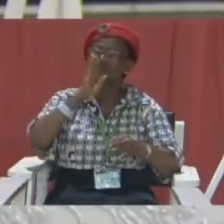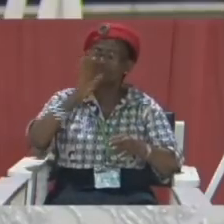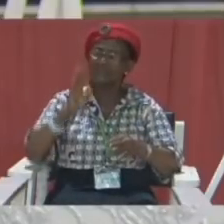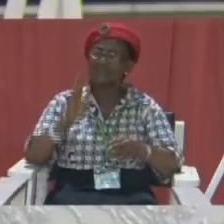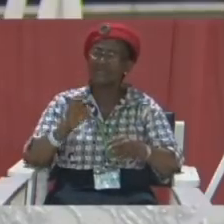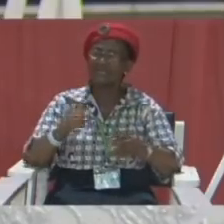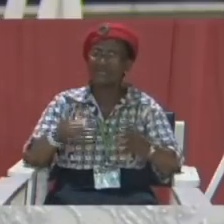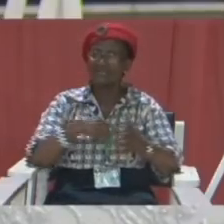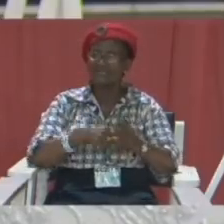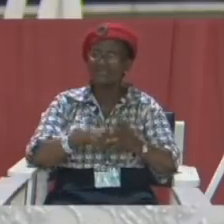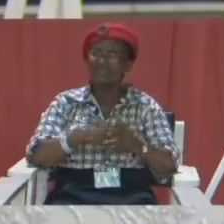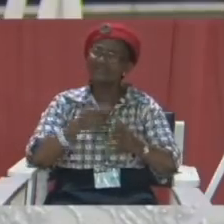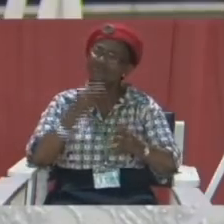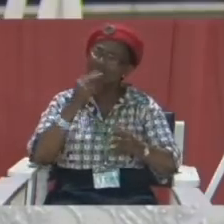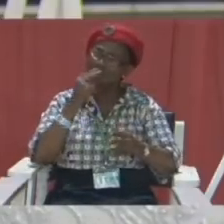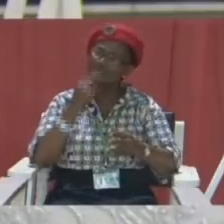have